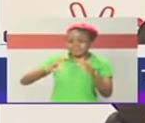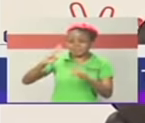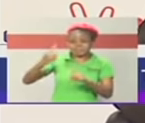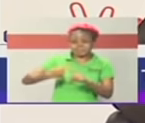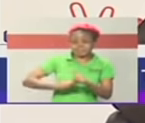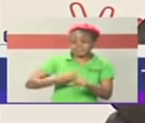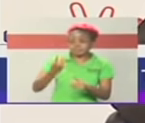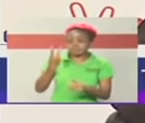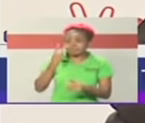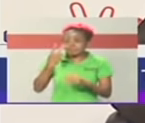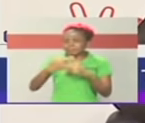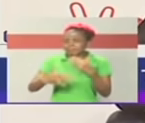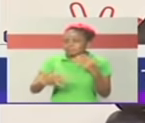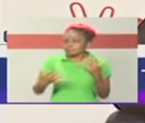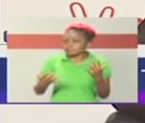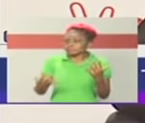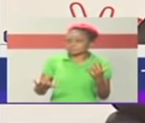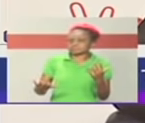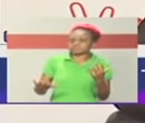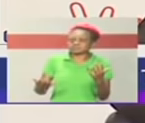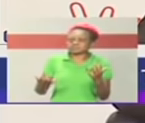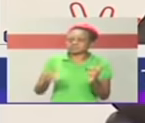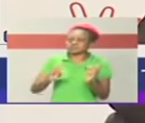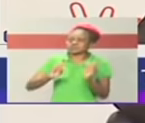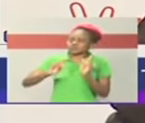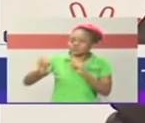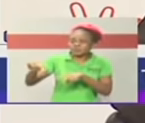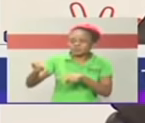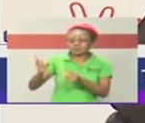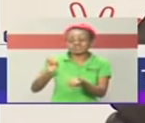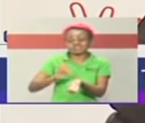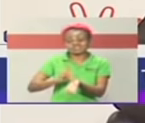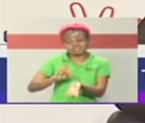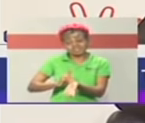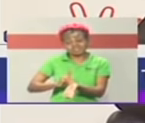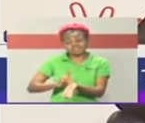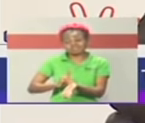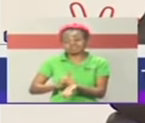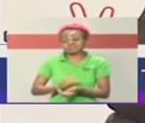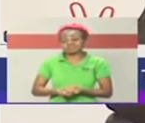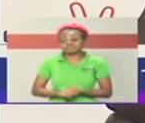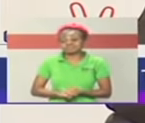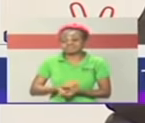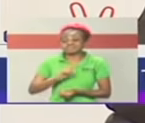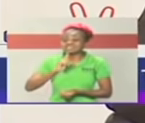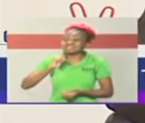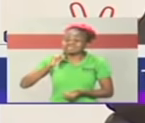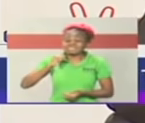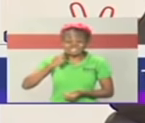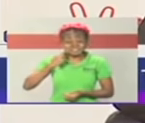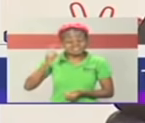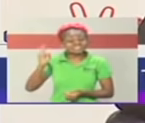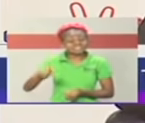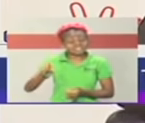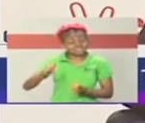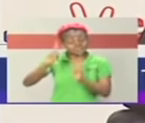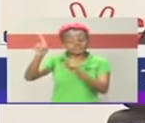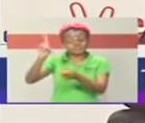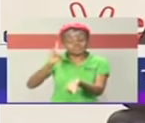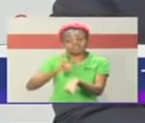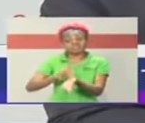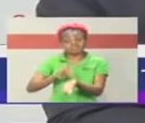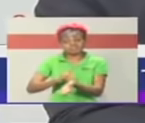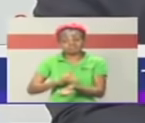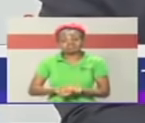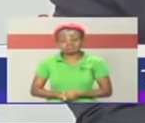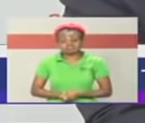time, vaccine or not, report that. That is a serious concern to me, and seek medical attention. Thank you very much. Thank you very